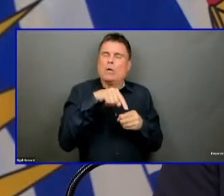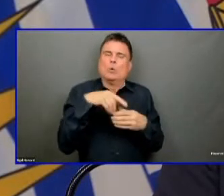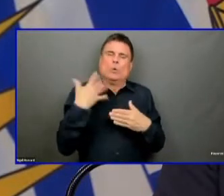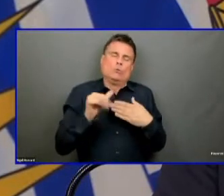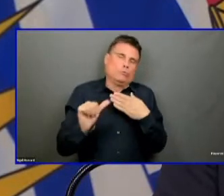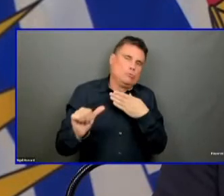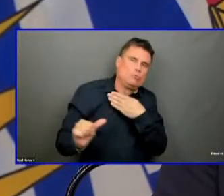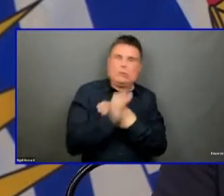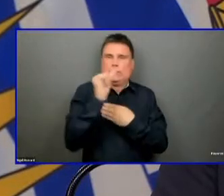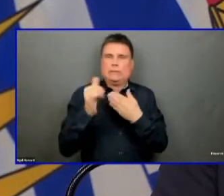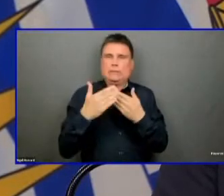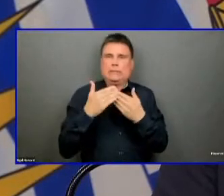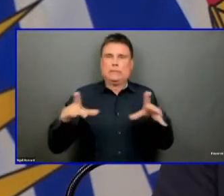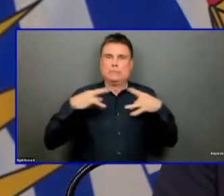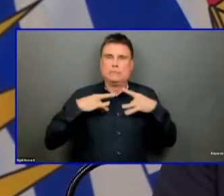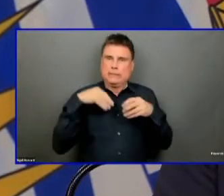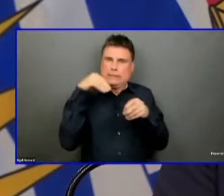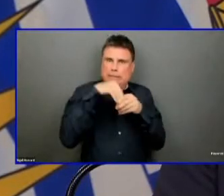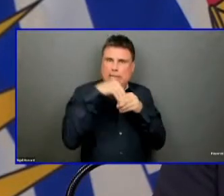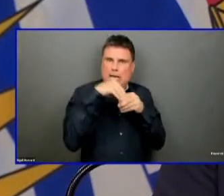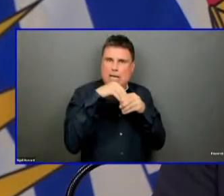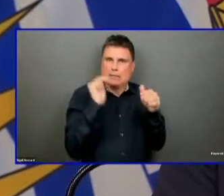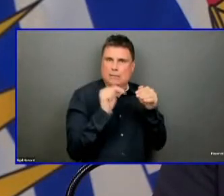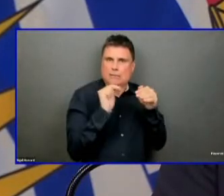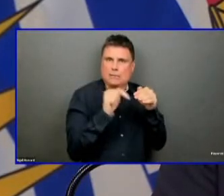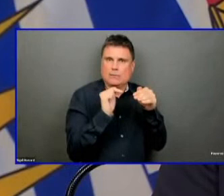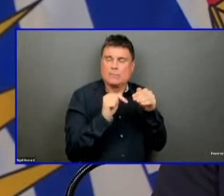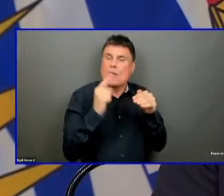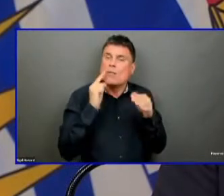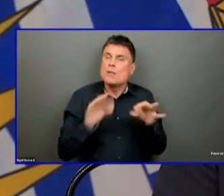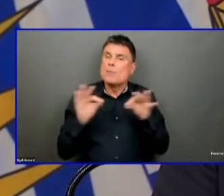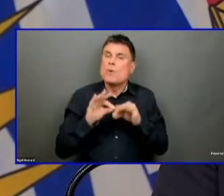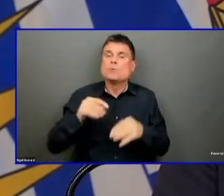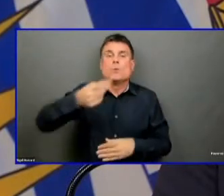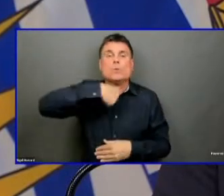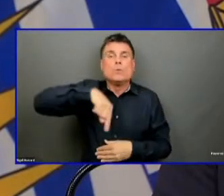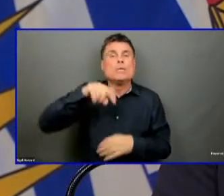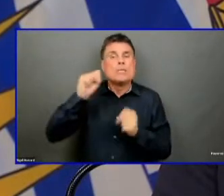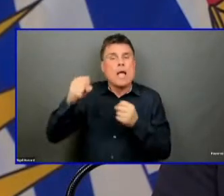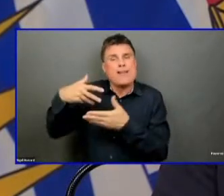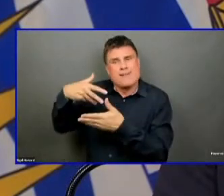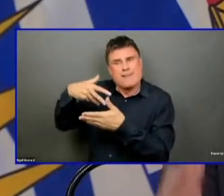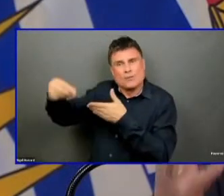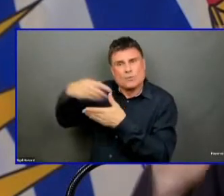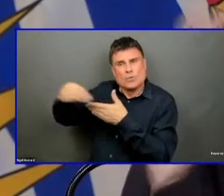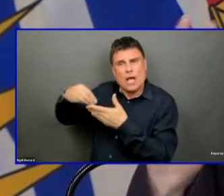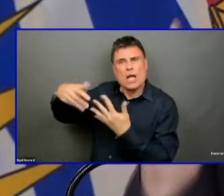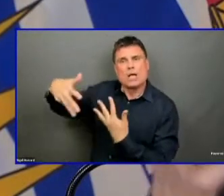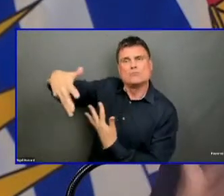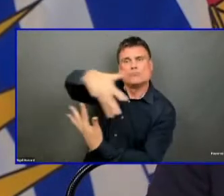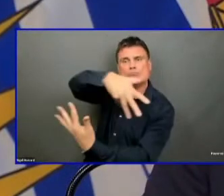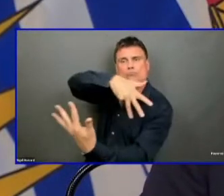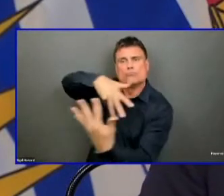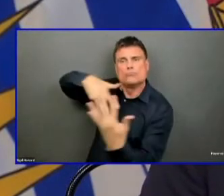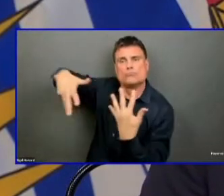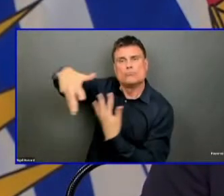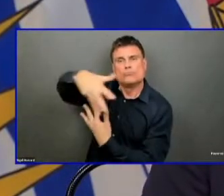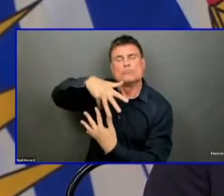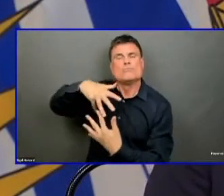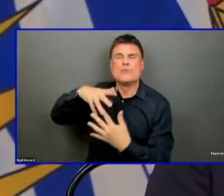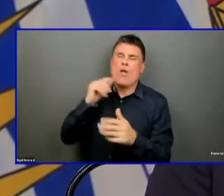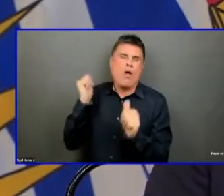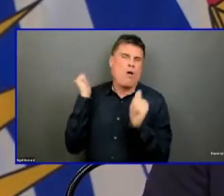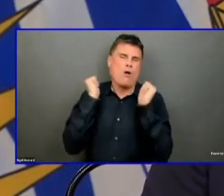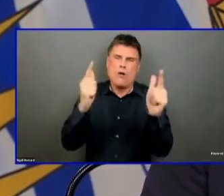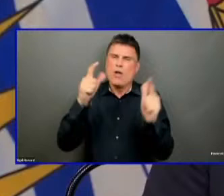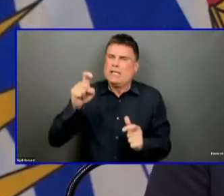go outdoors, and I think all of us should be going outdoors every day and making sure that that's part of how we keep ourselves together